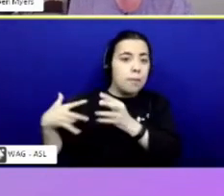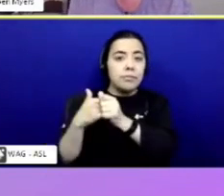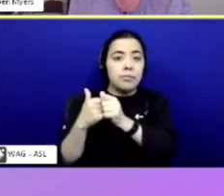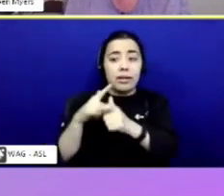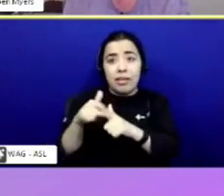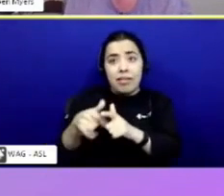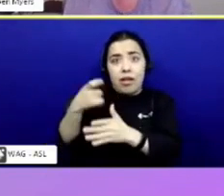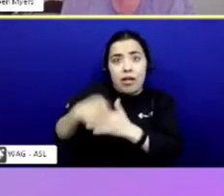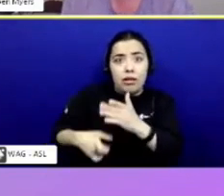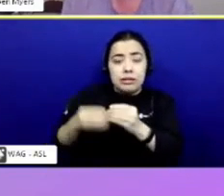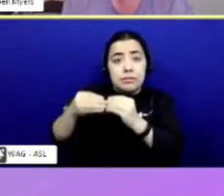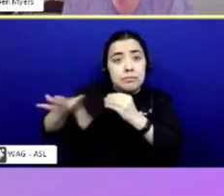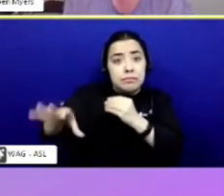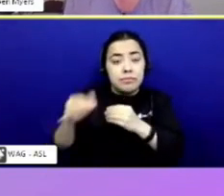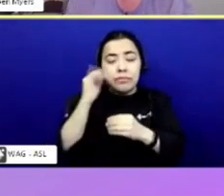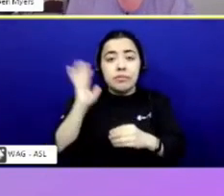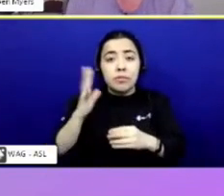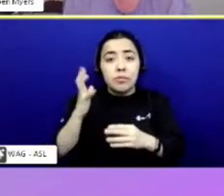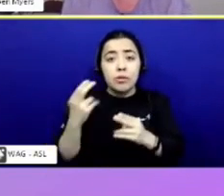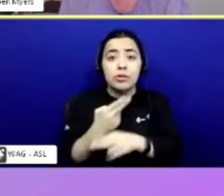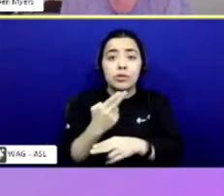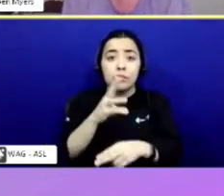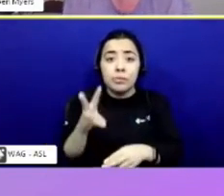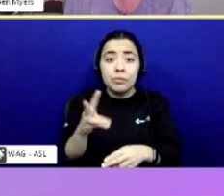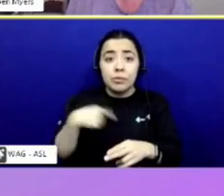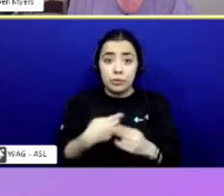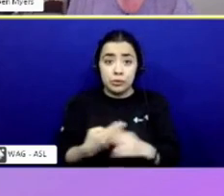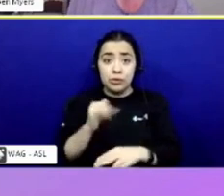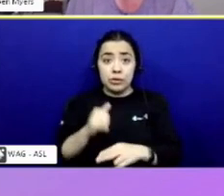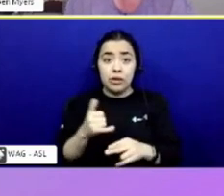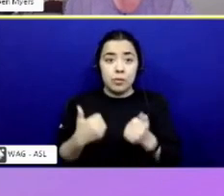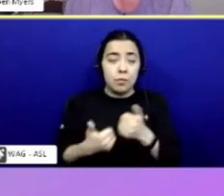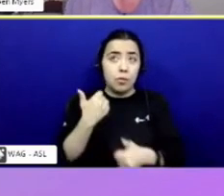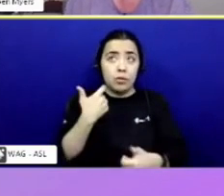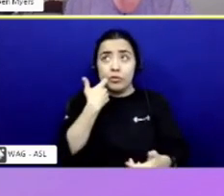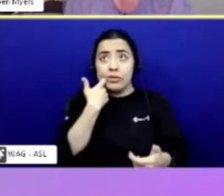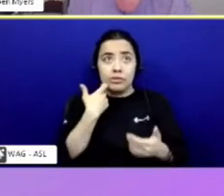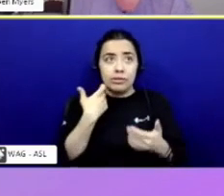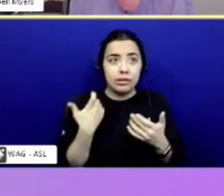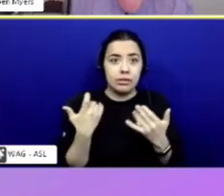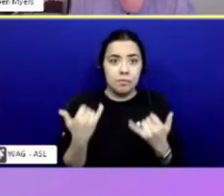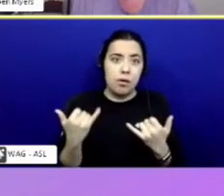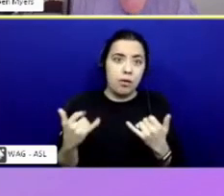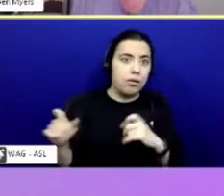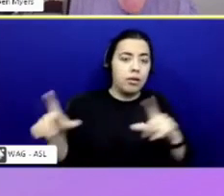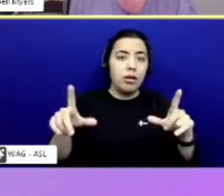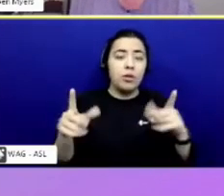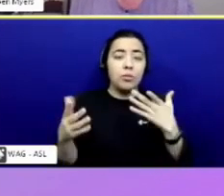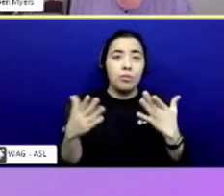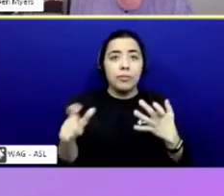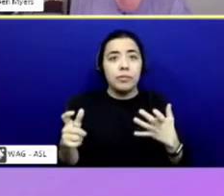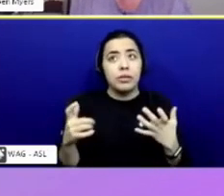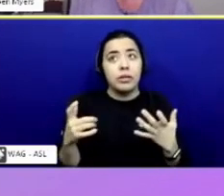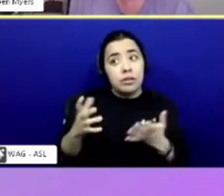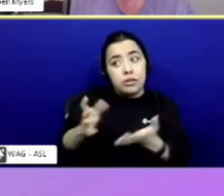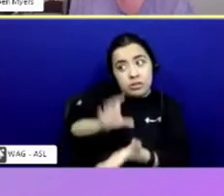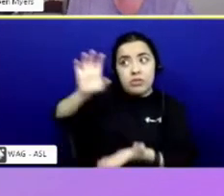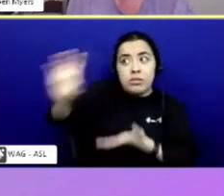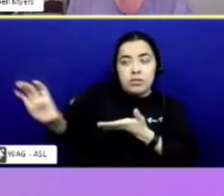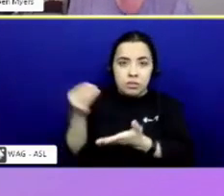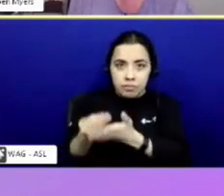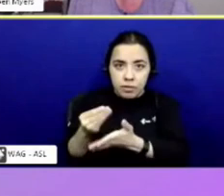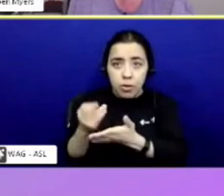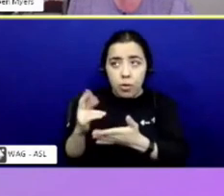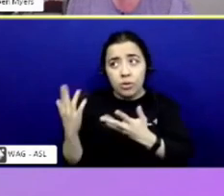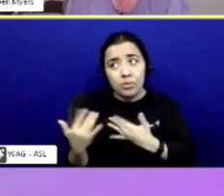able to use sites that were using the latest, greatest, up-to-datest markup, you probably had to fork over some money, or you had to wait for that